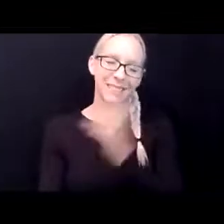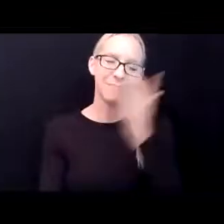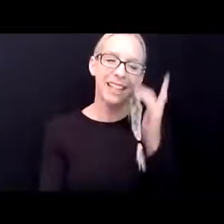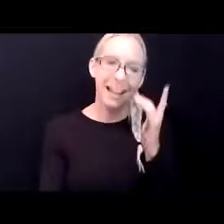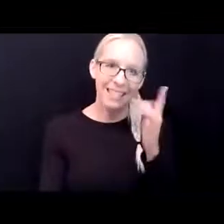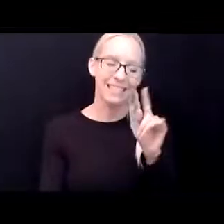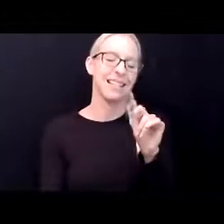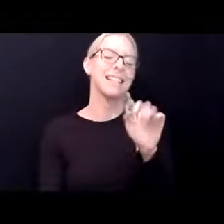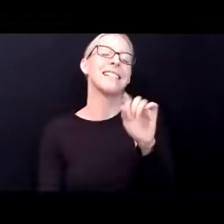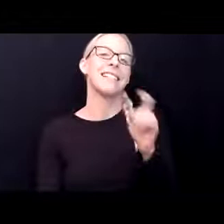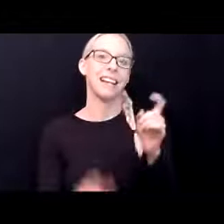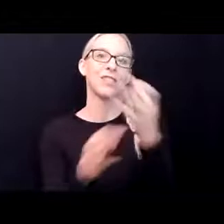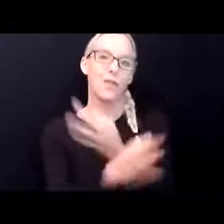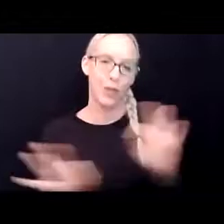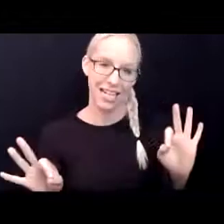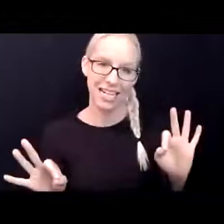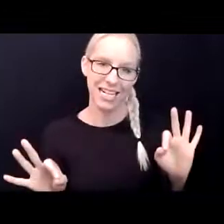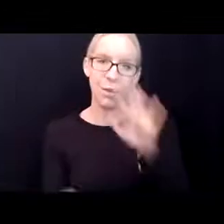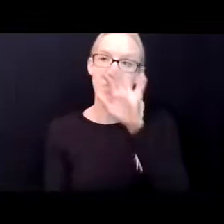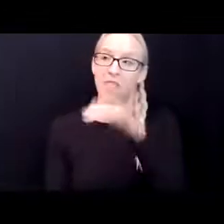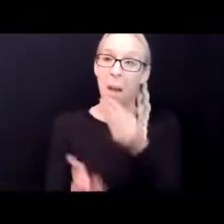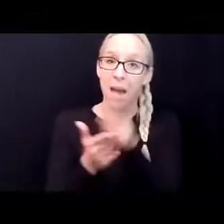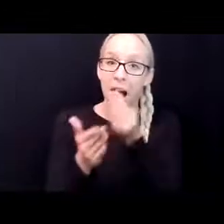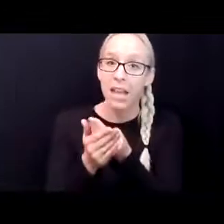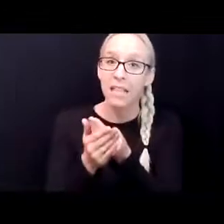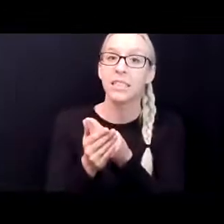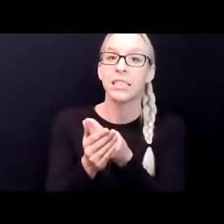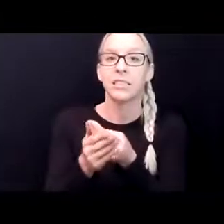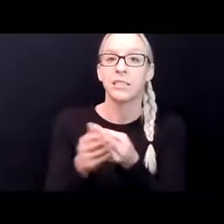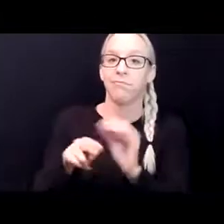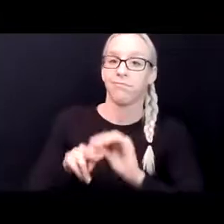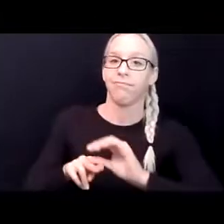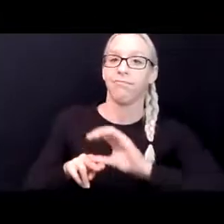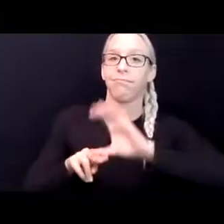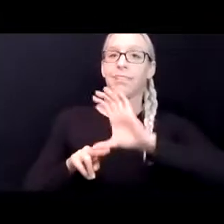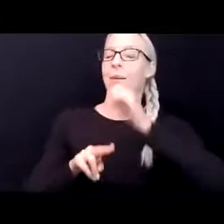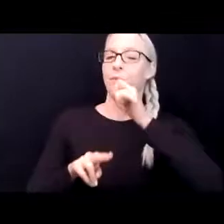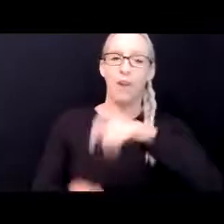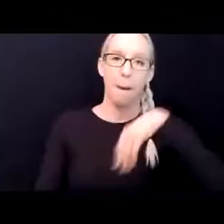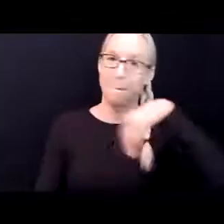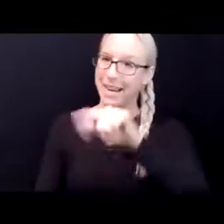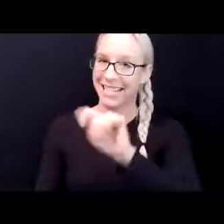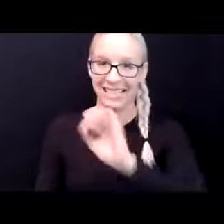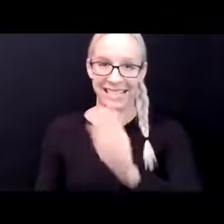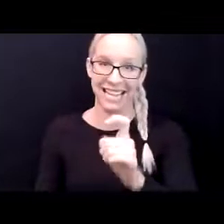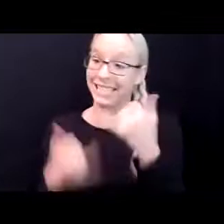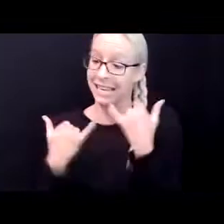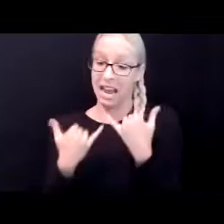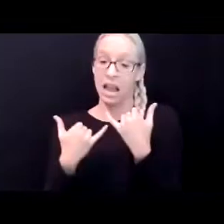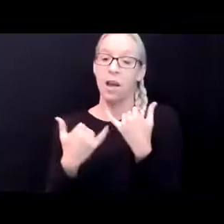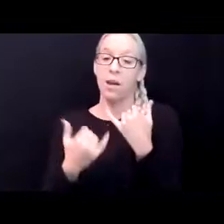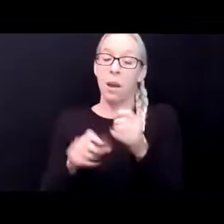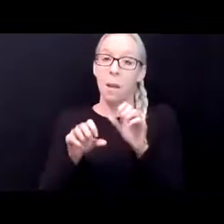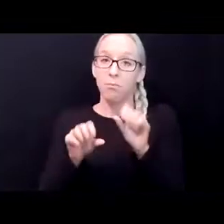So that money has been growing, and we're not paying taxes on it now, and we're probably not going to be paying taxes on it later on,